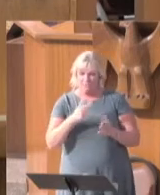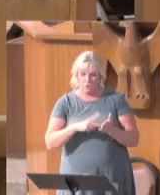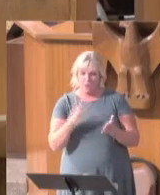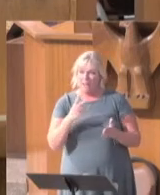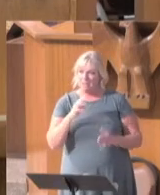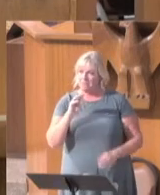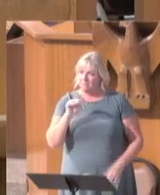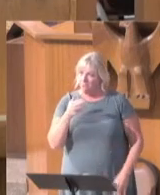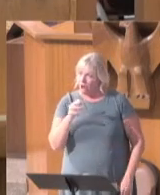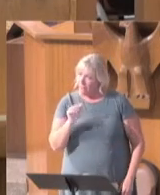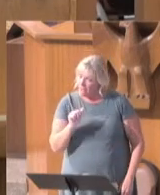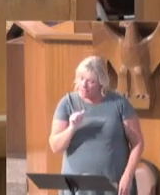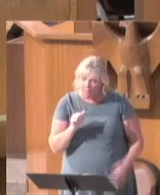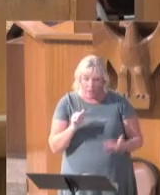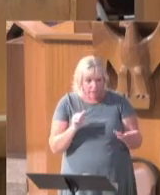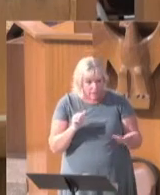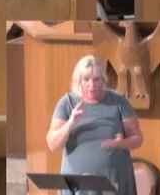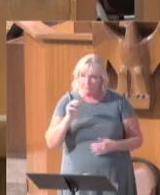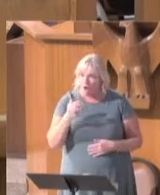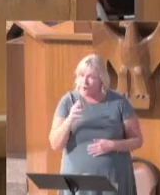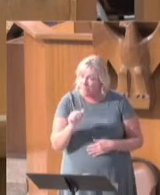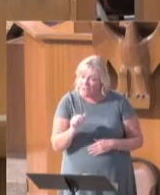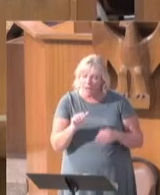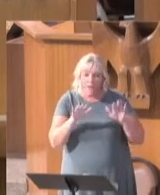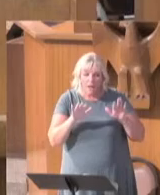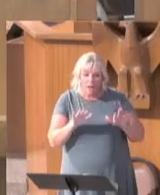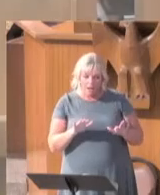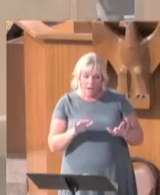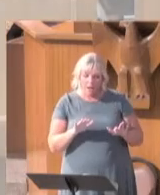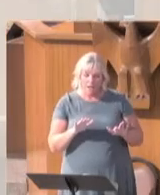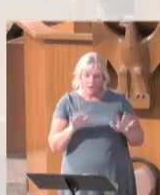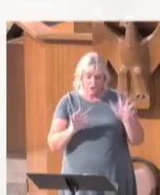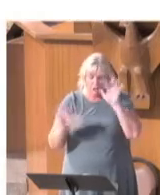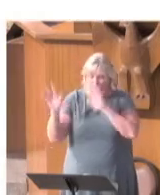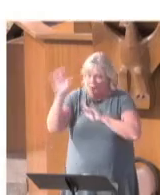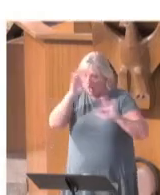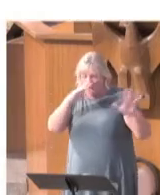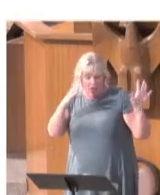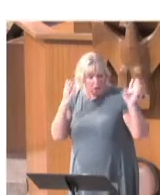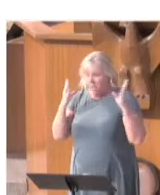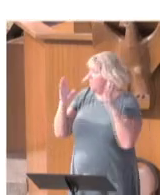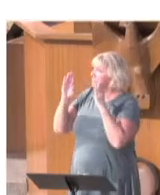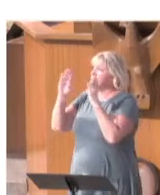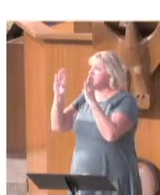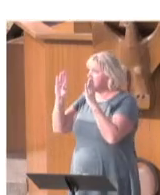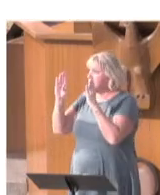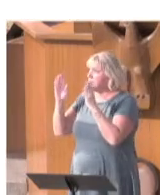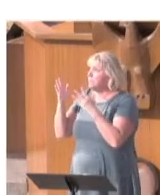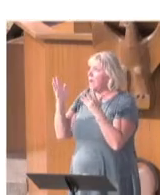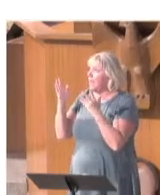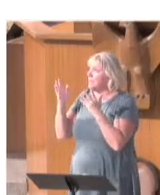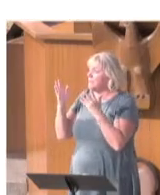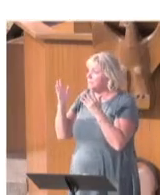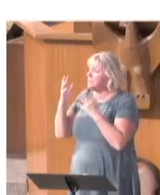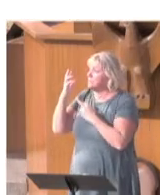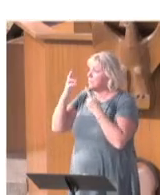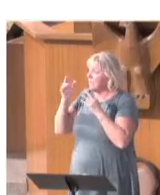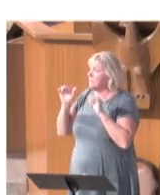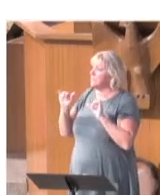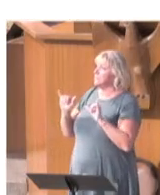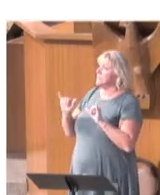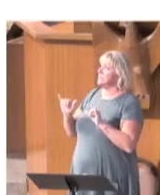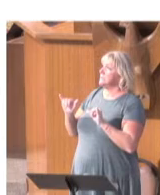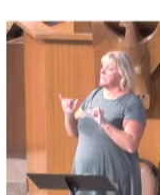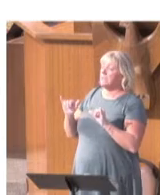Martha, Martha. And that pulls her out of her head spiral and back into her own body. And